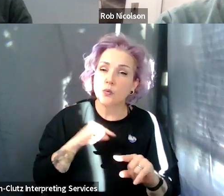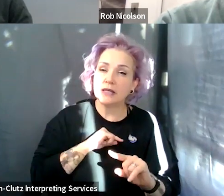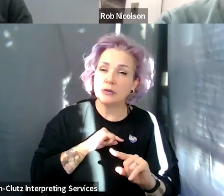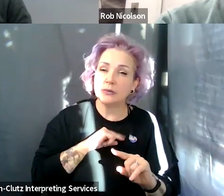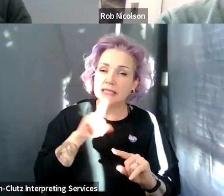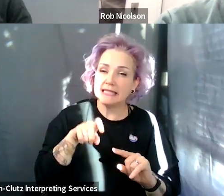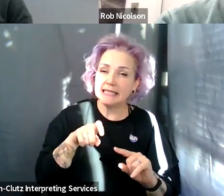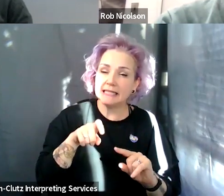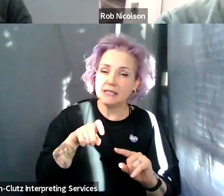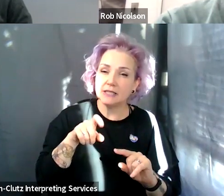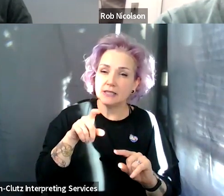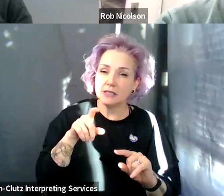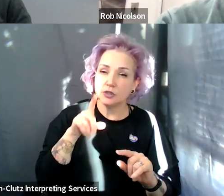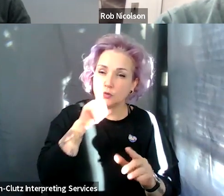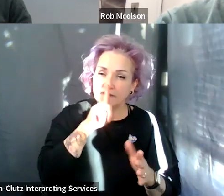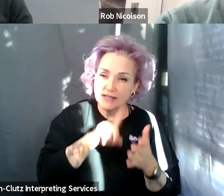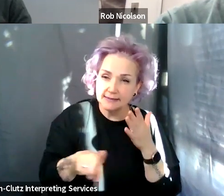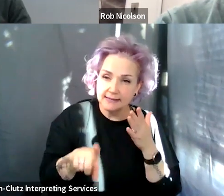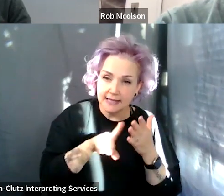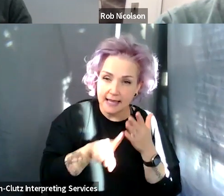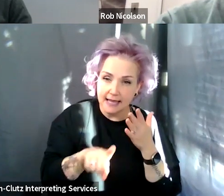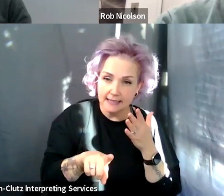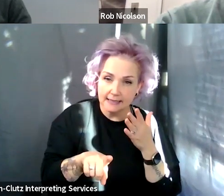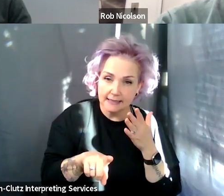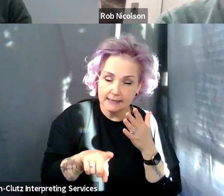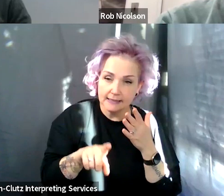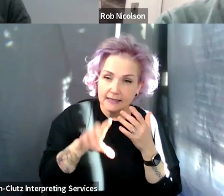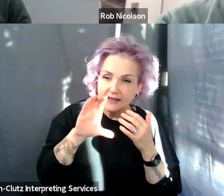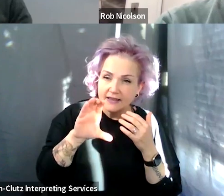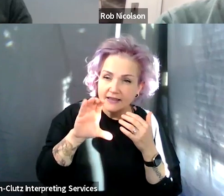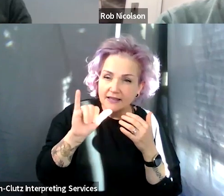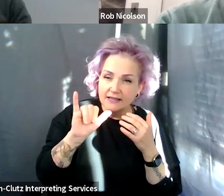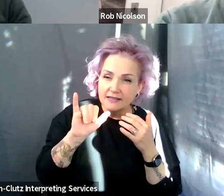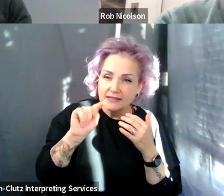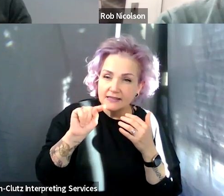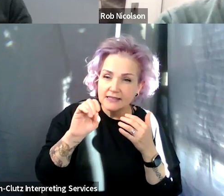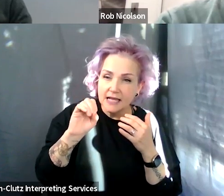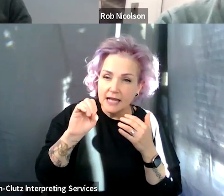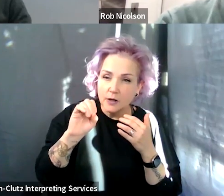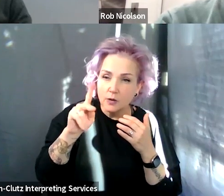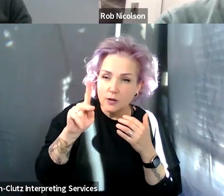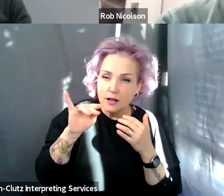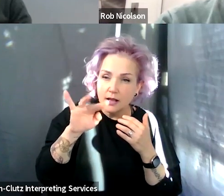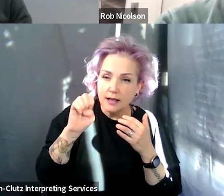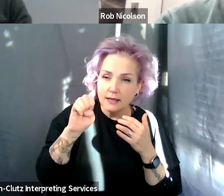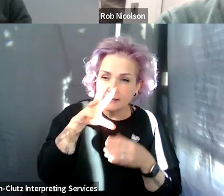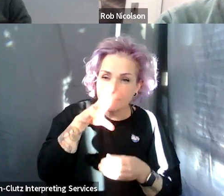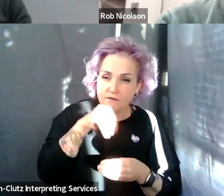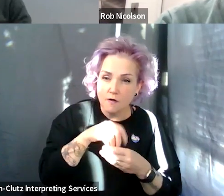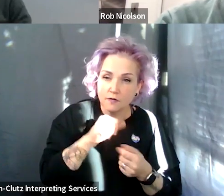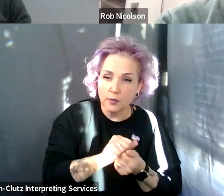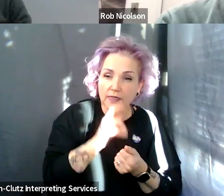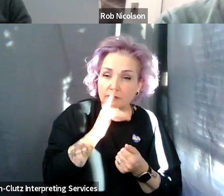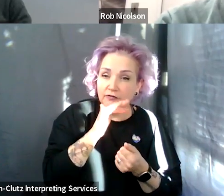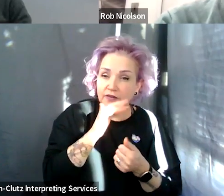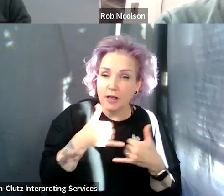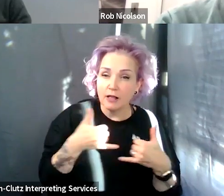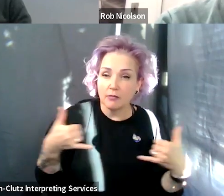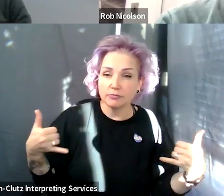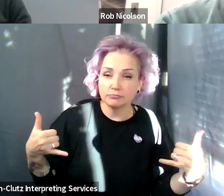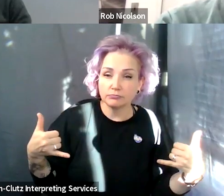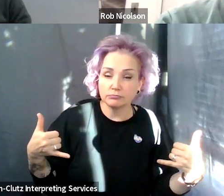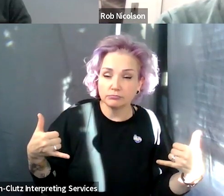what are the cytokines involved, because we know, so from the maternal immune